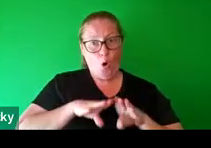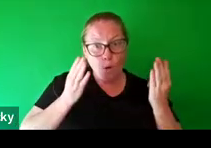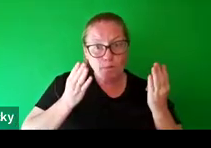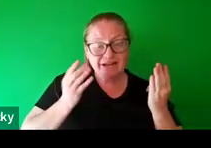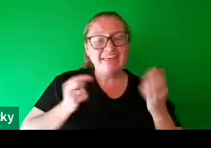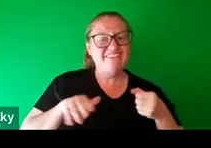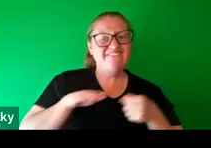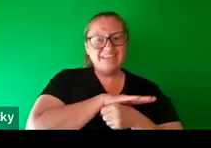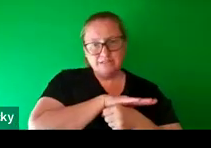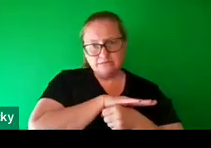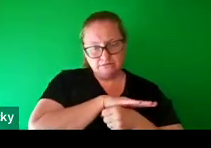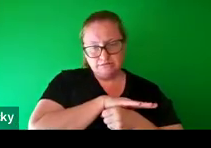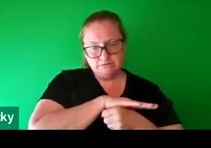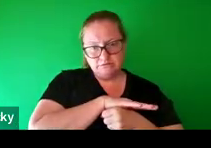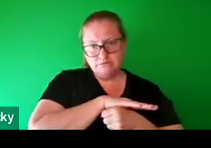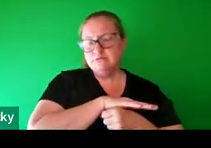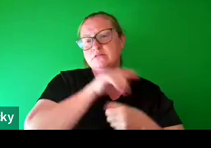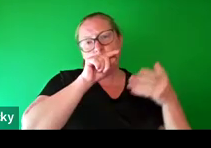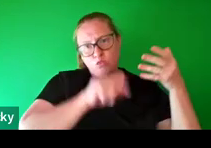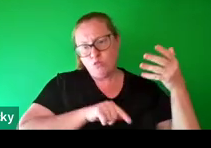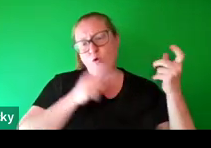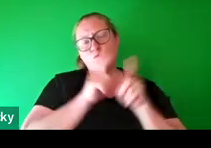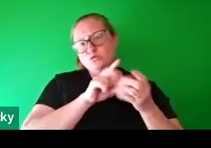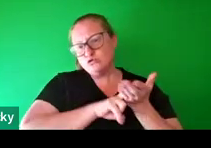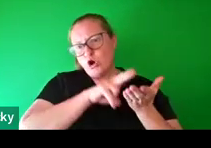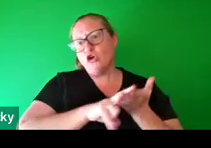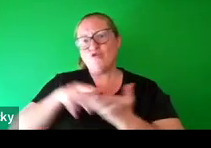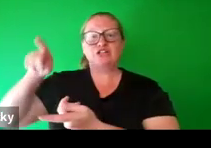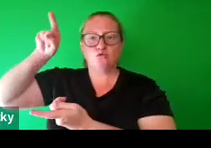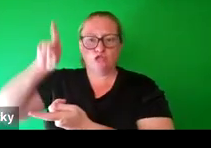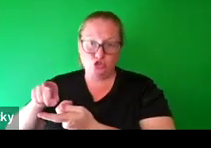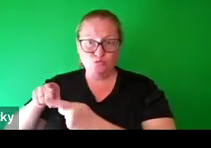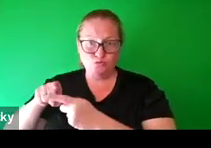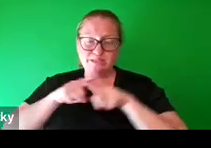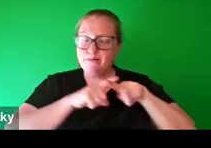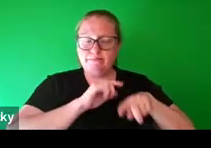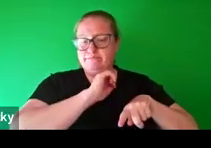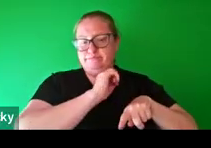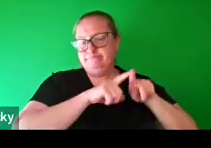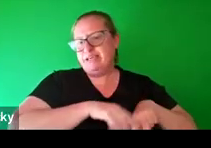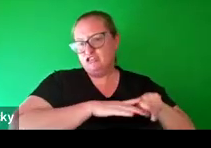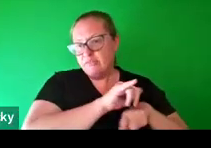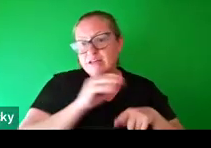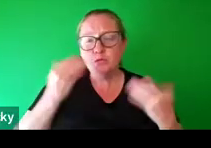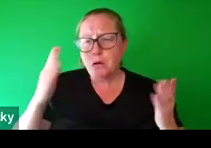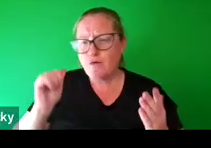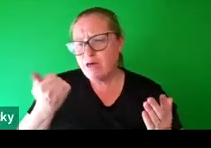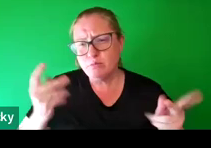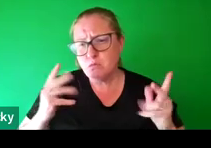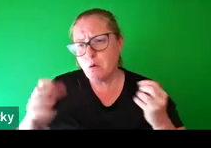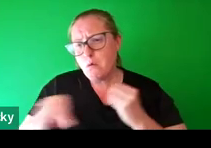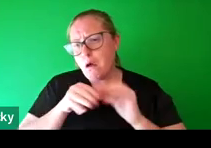they are filled, then those contracts are reduced. So I don't know if there's anybody else wants to speak to that.